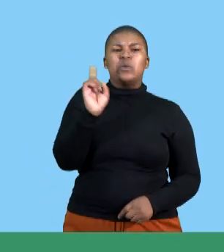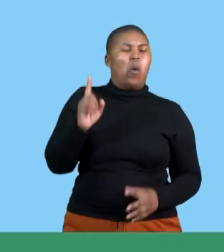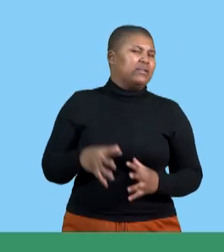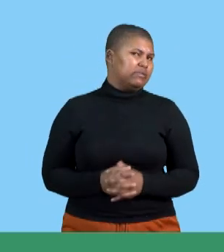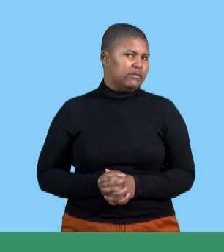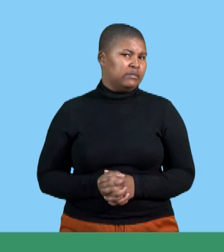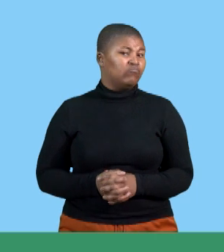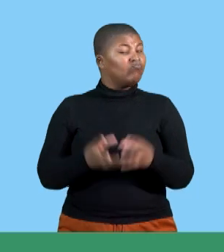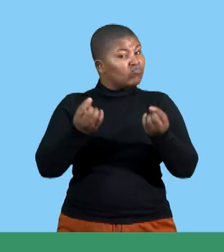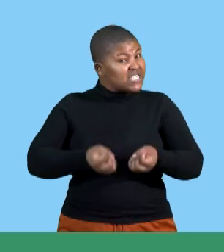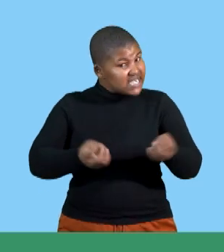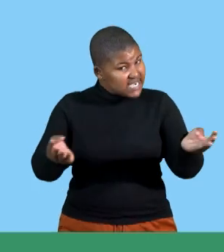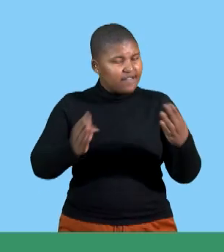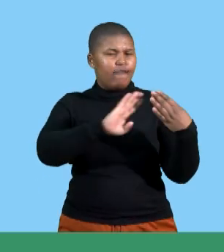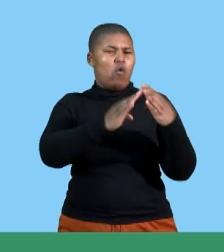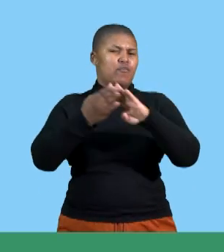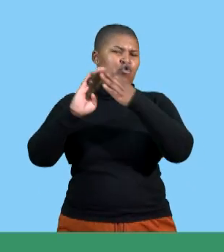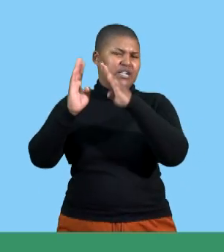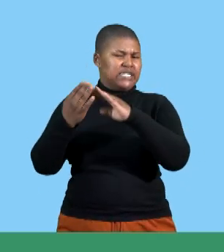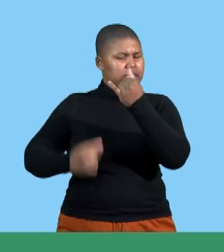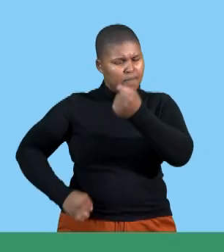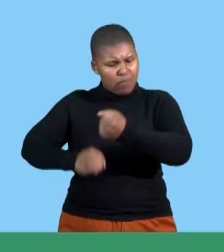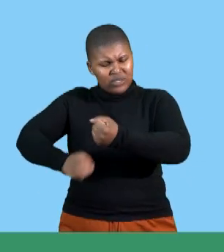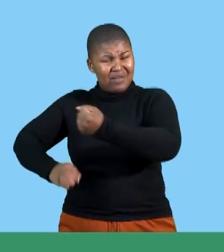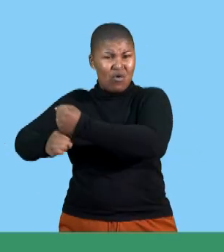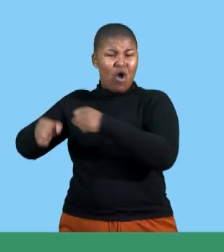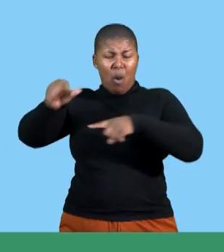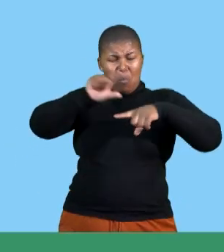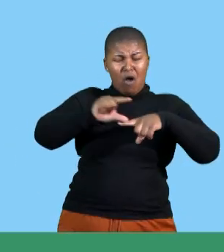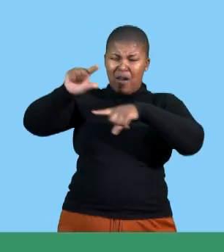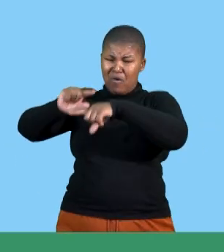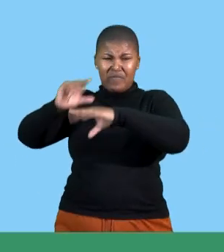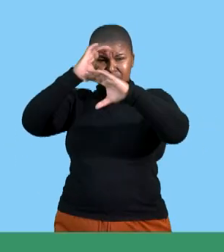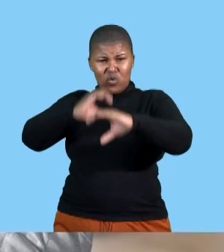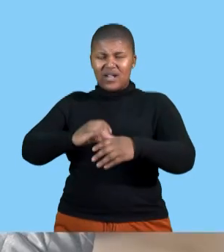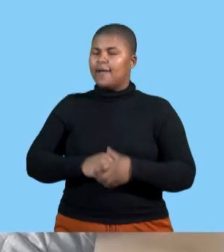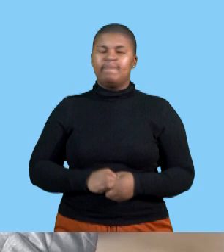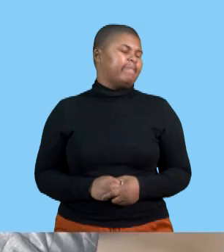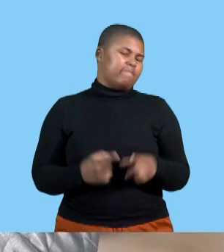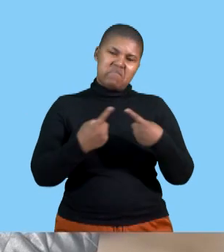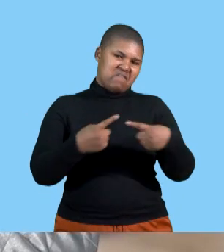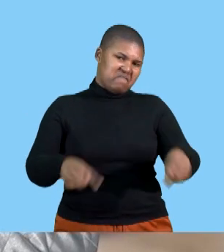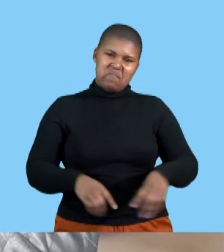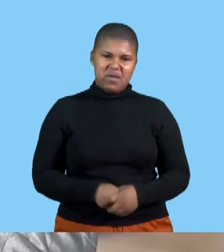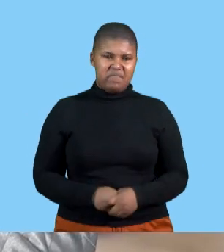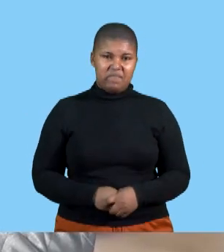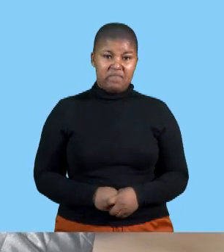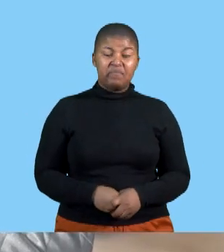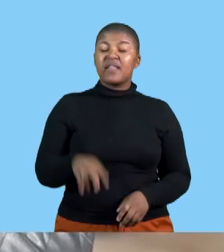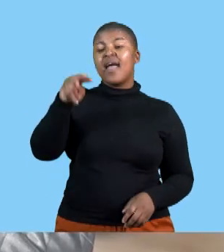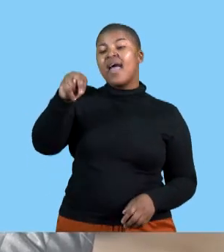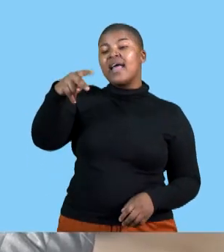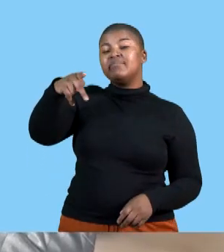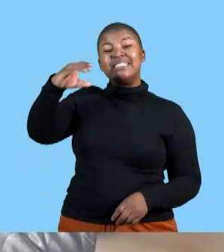benefit the public, not to make profit. Like we've alluded before, we said that the non-profit company, the main